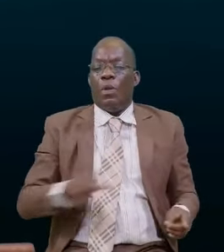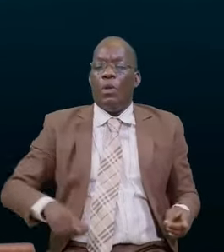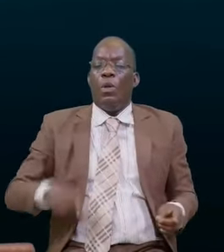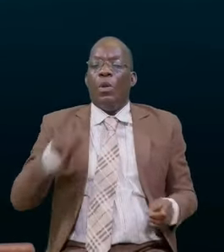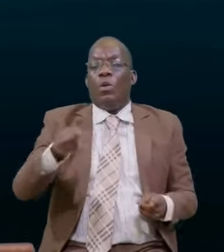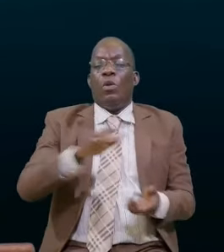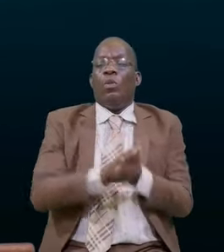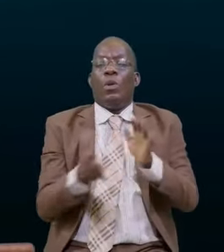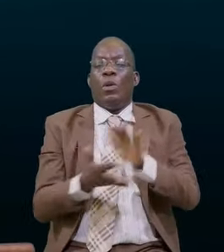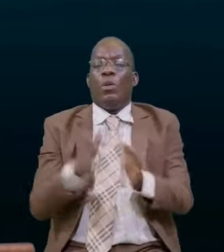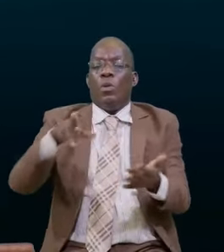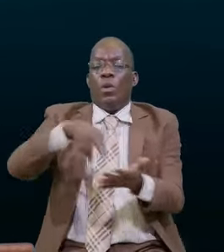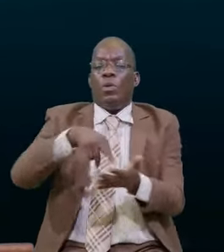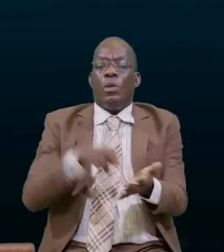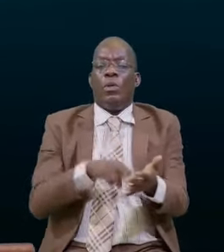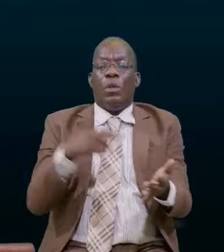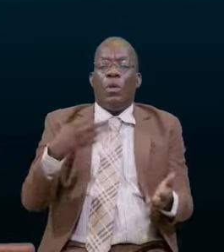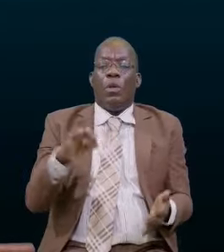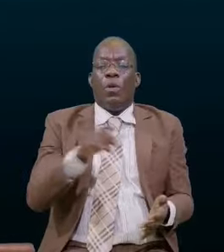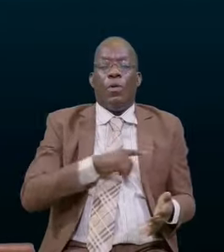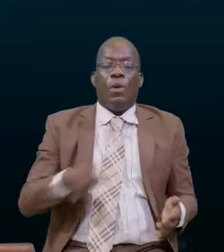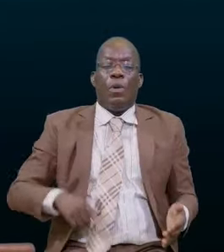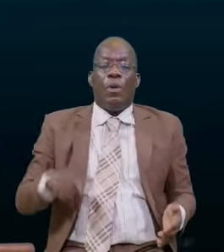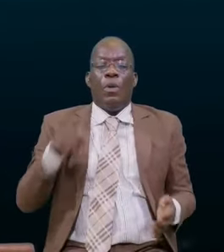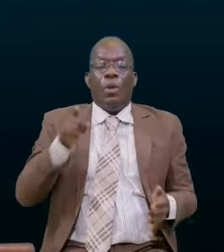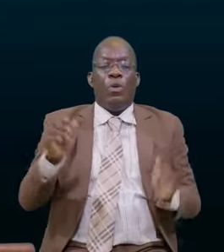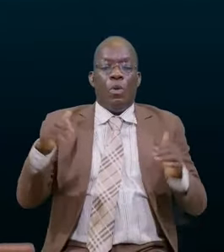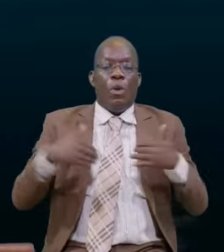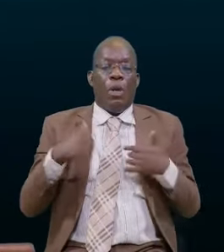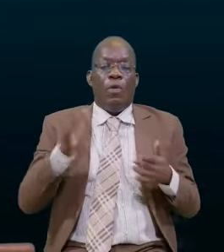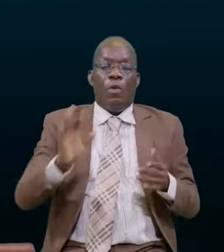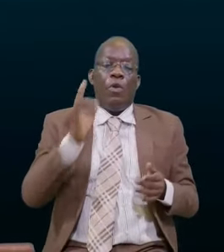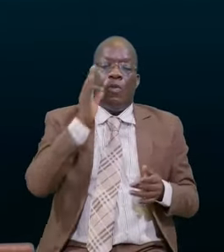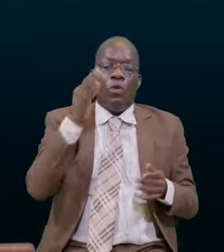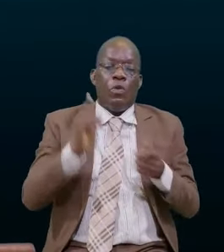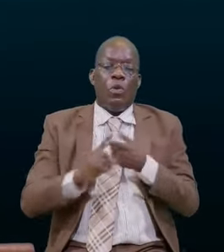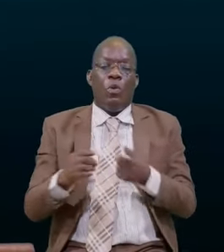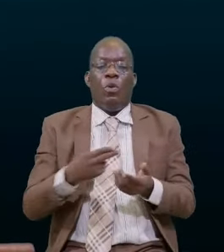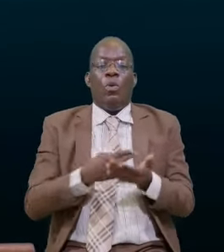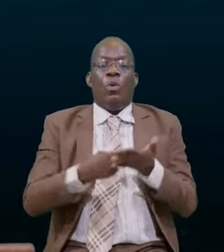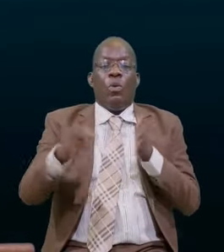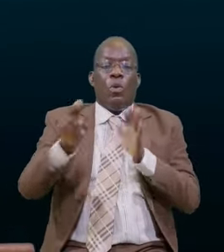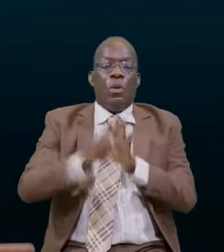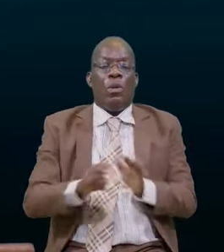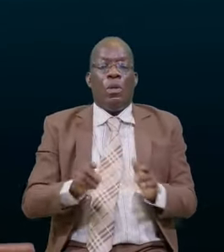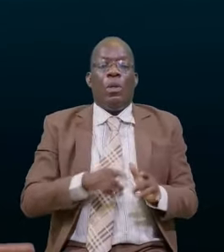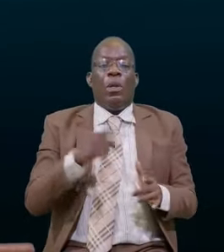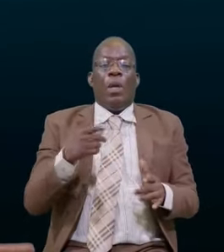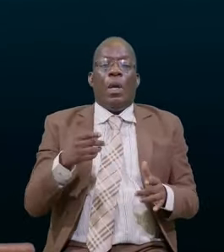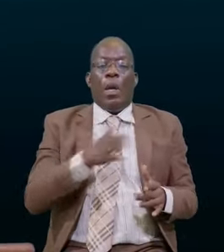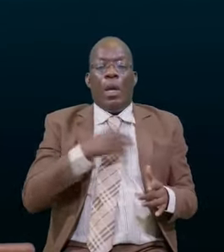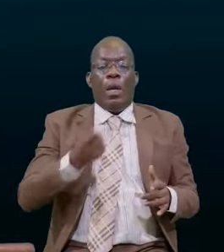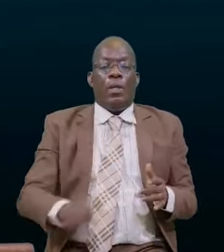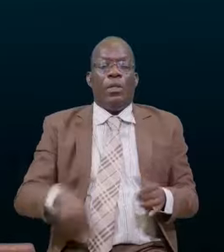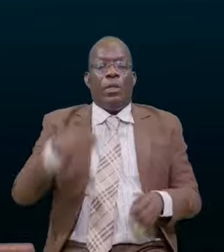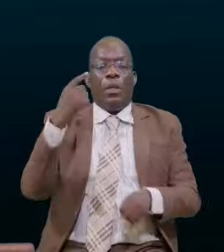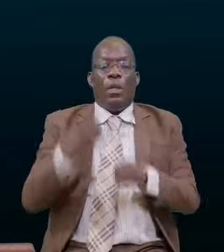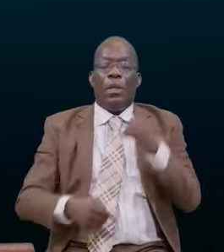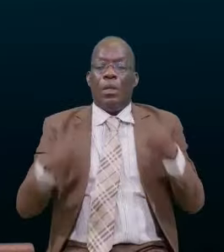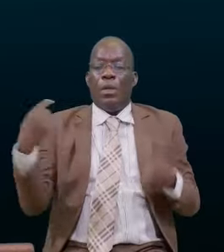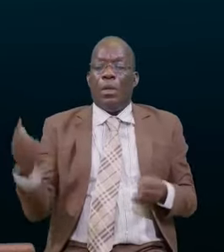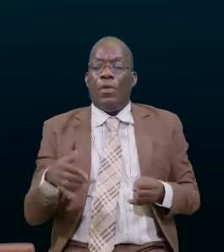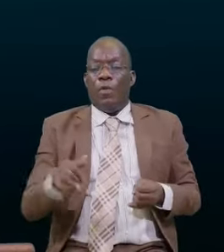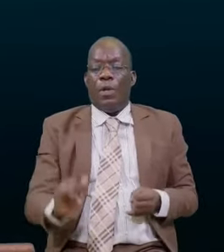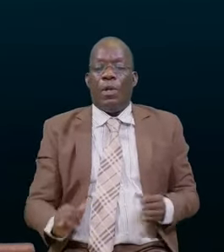become servants to God ye have your fruit unto Holiness and the end everlasting life everlasting life is your